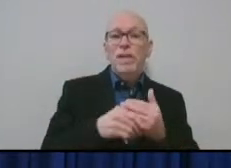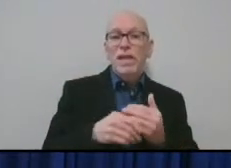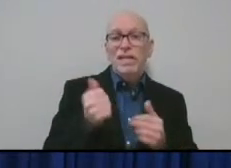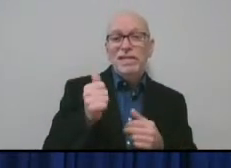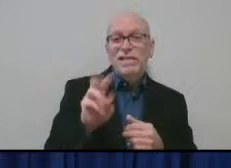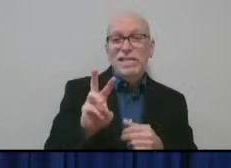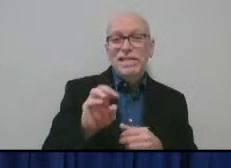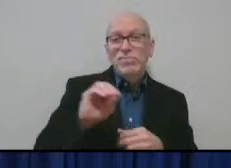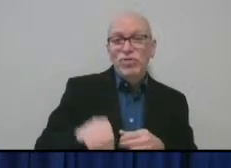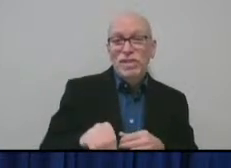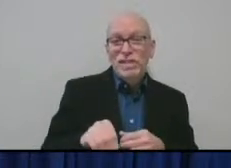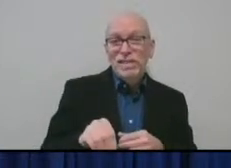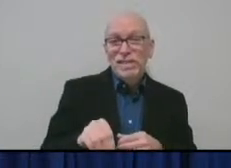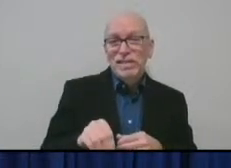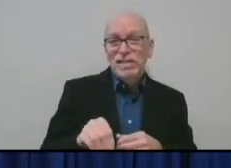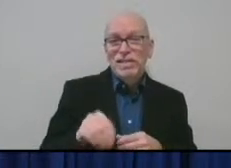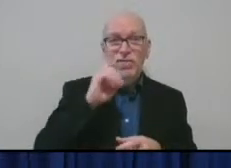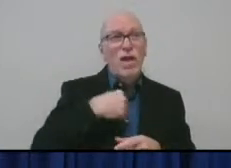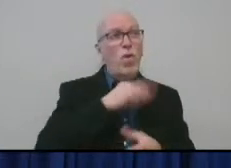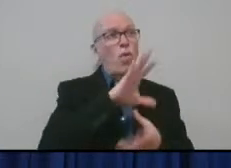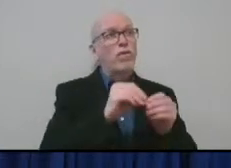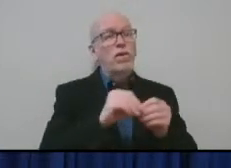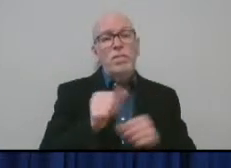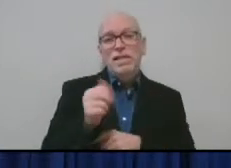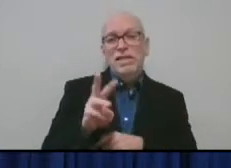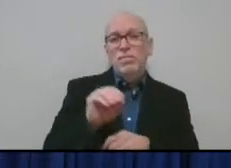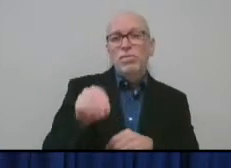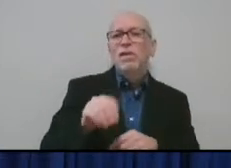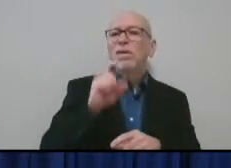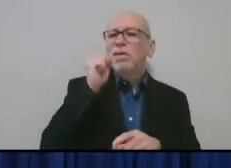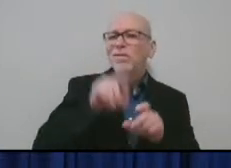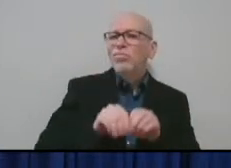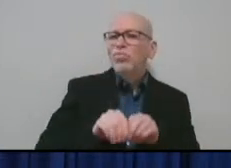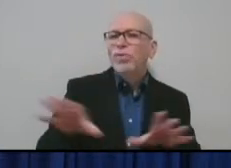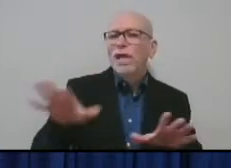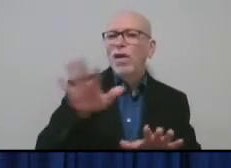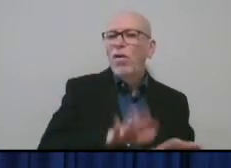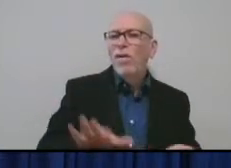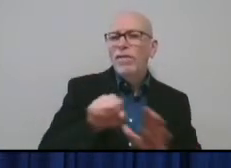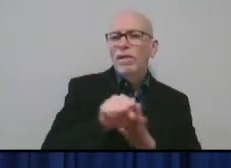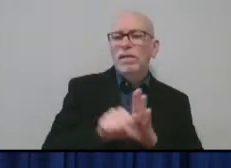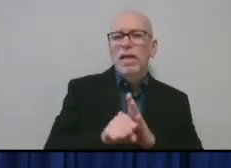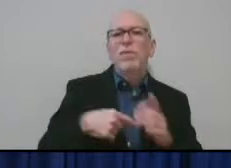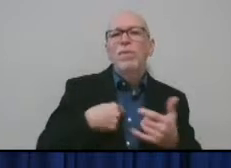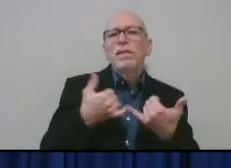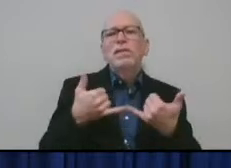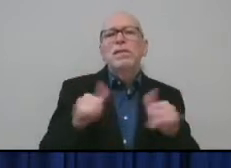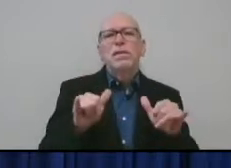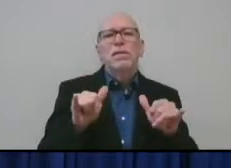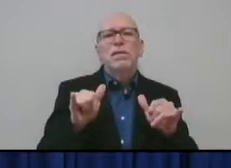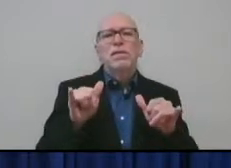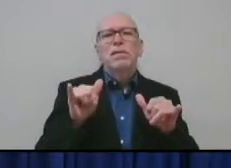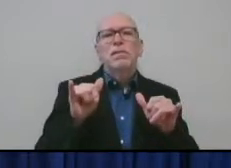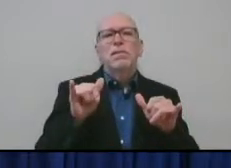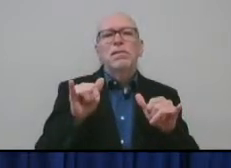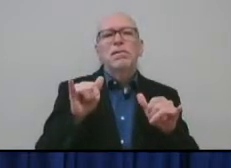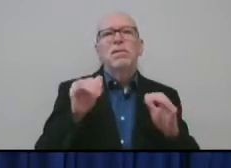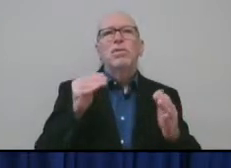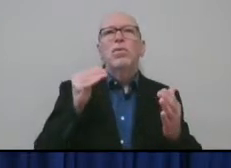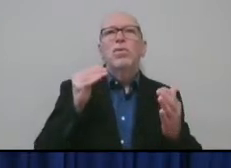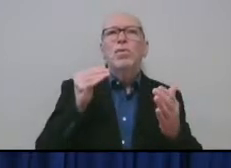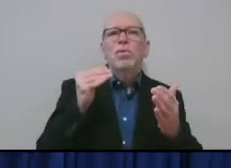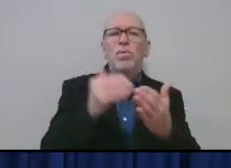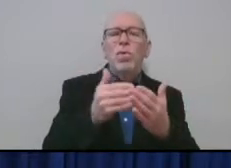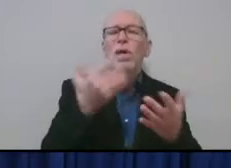16% to our overall number, that gets spread out across the whole state to where we can still be close to folks. Now, if